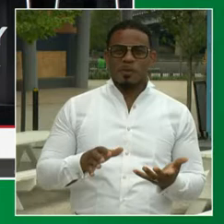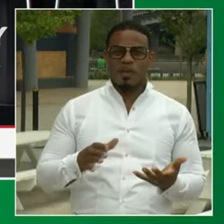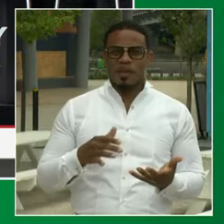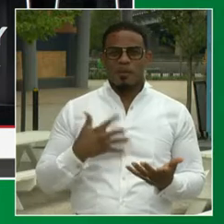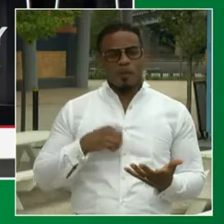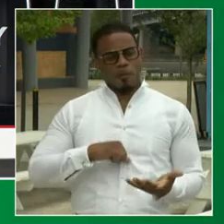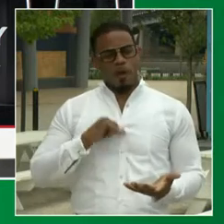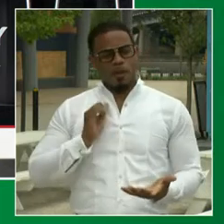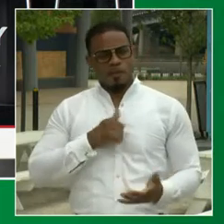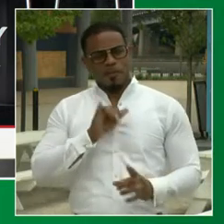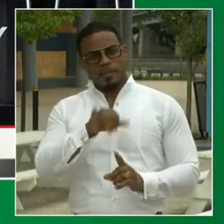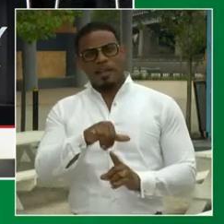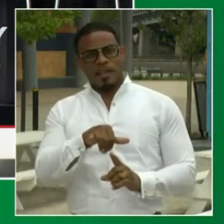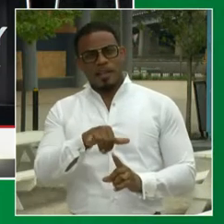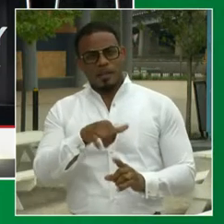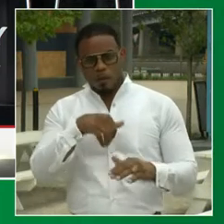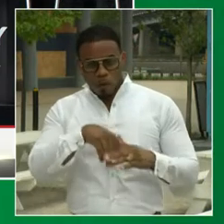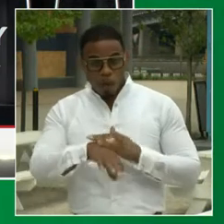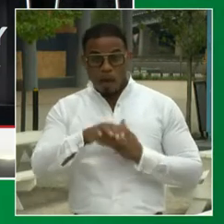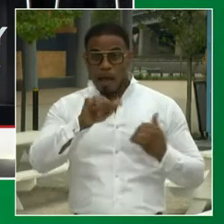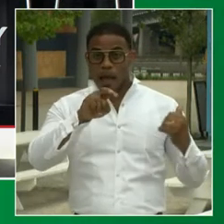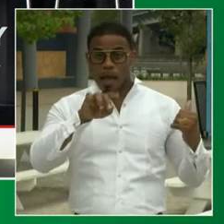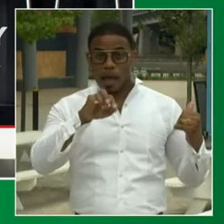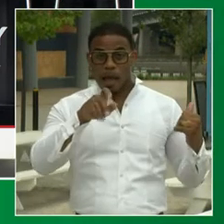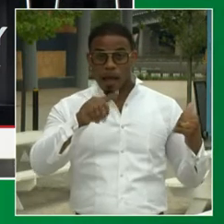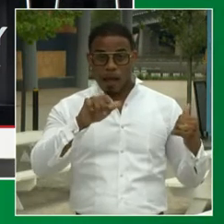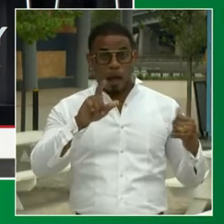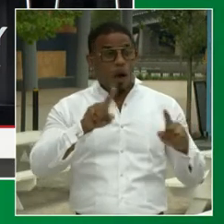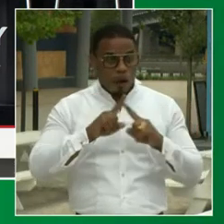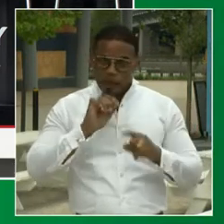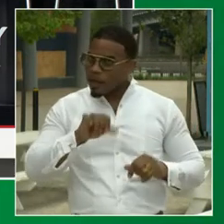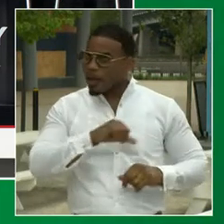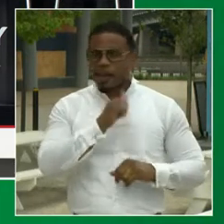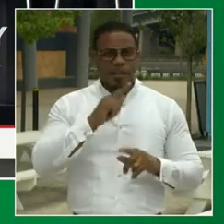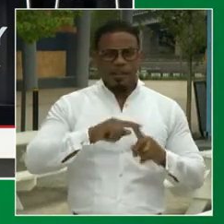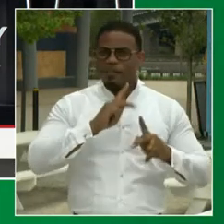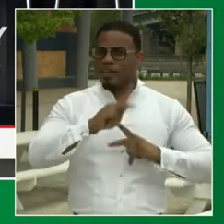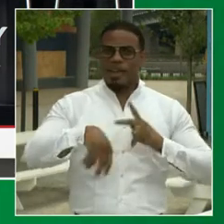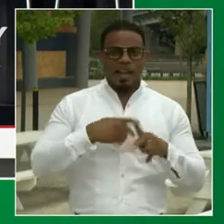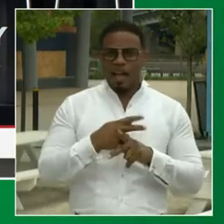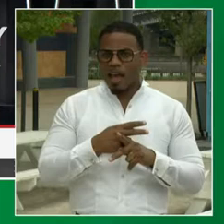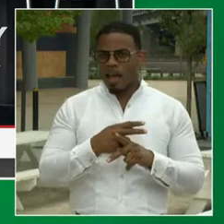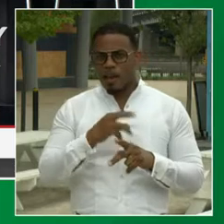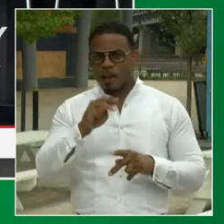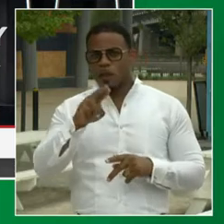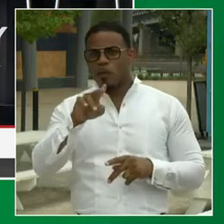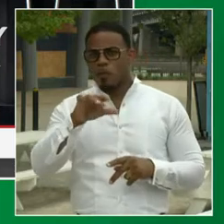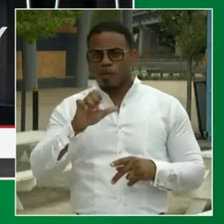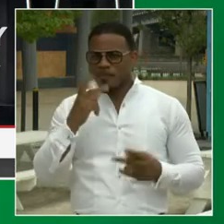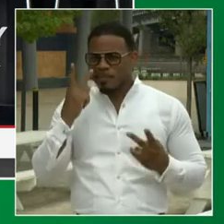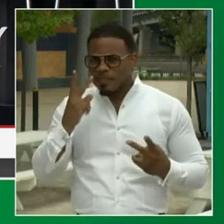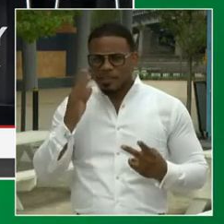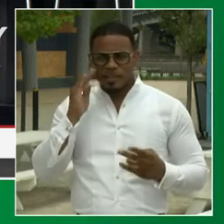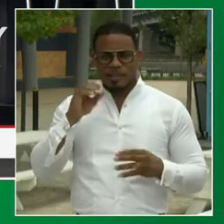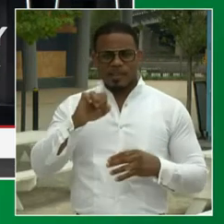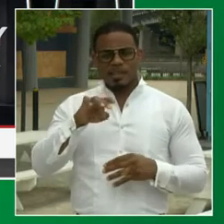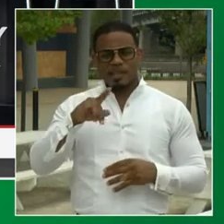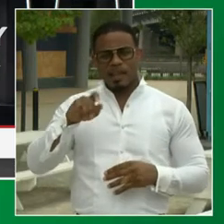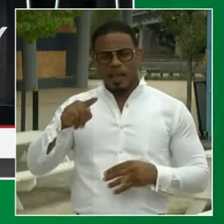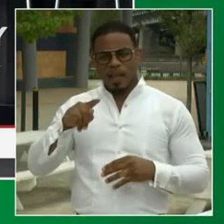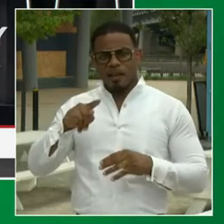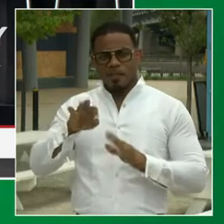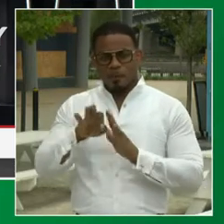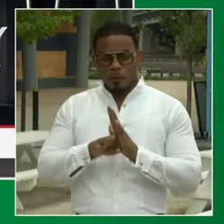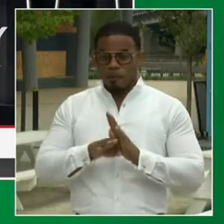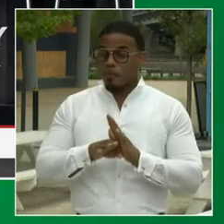to pride ourselves on. And when we go to Anacostia, that'll also be another type of use that you haven't seen in the Sandlot formula.